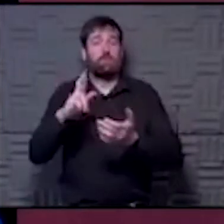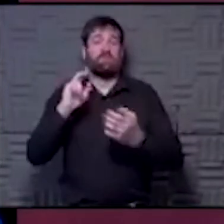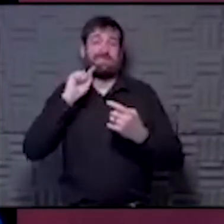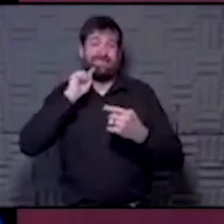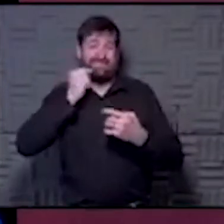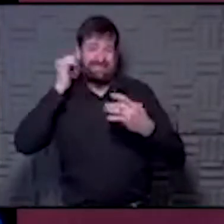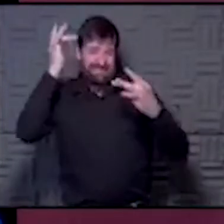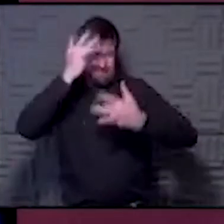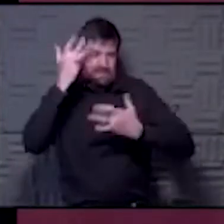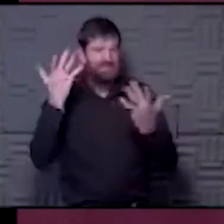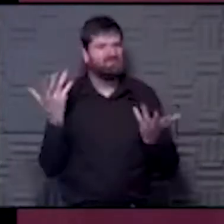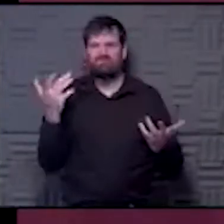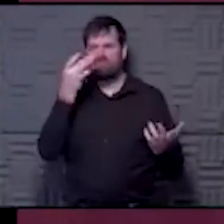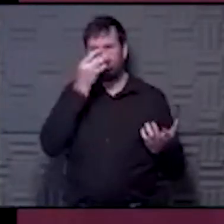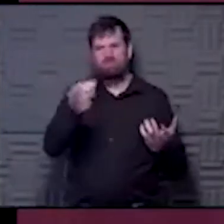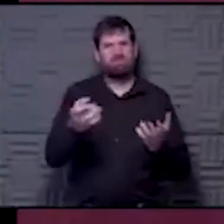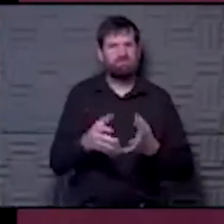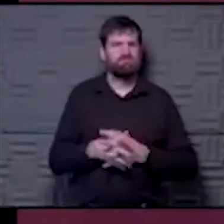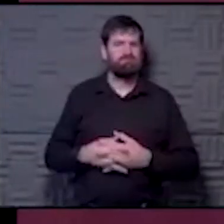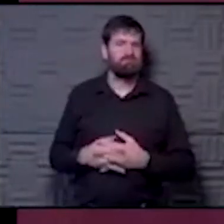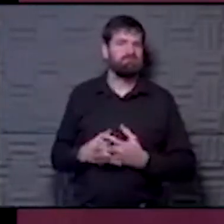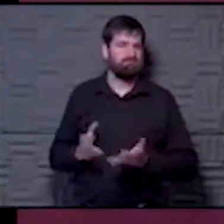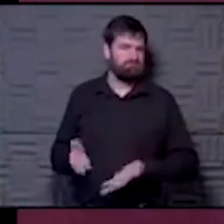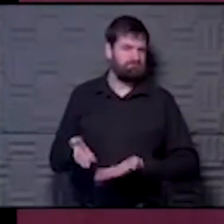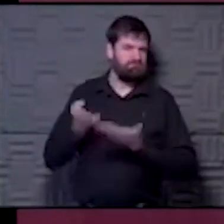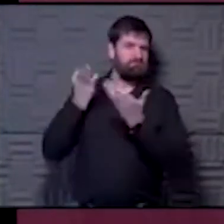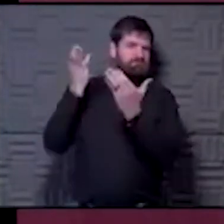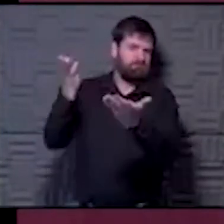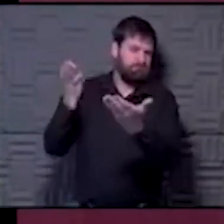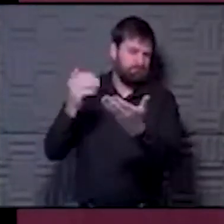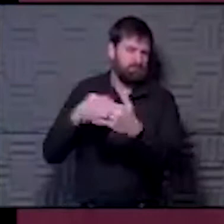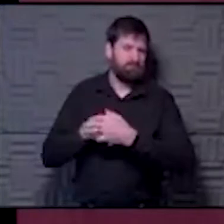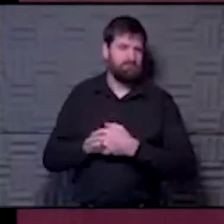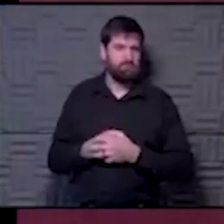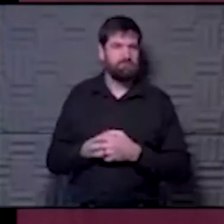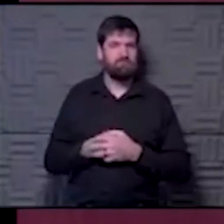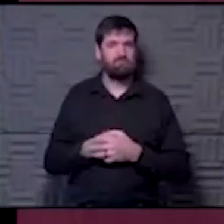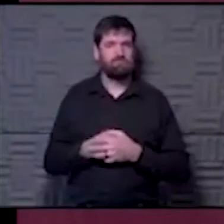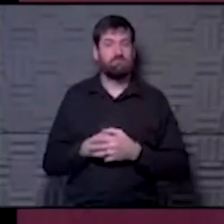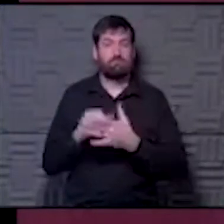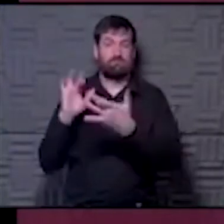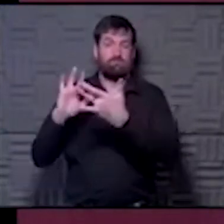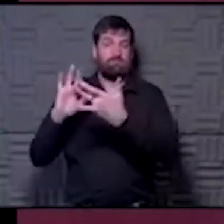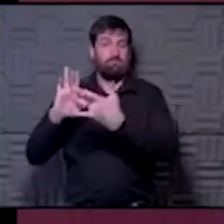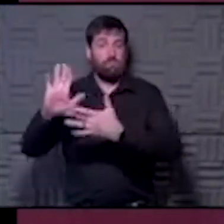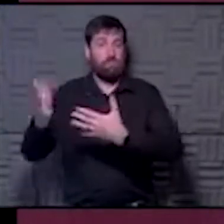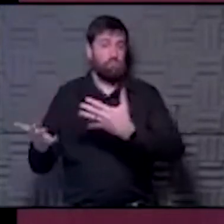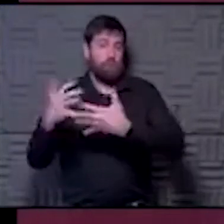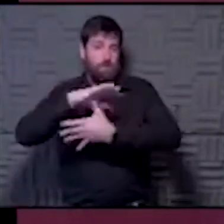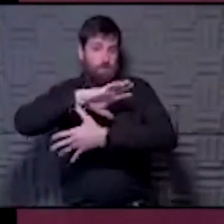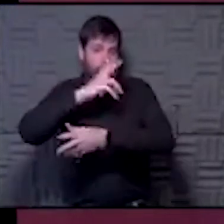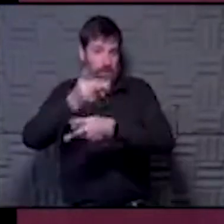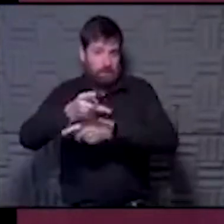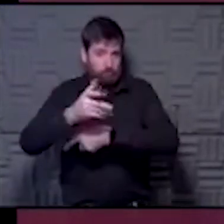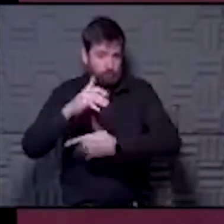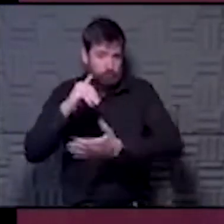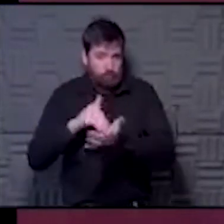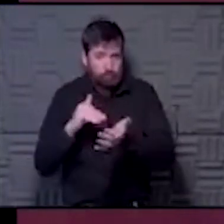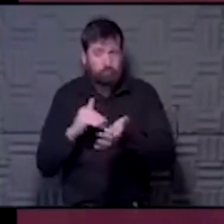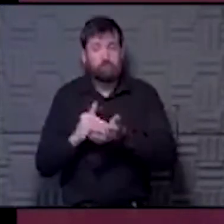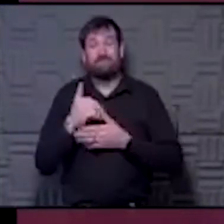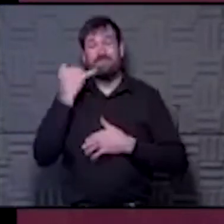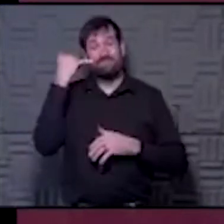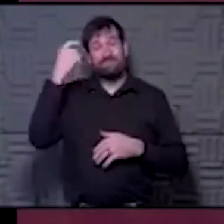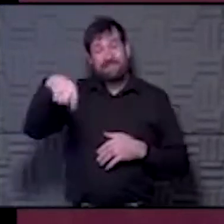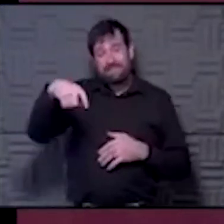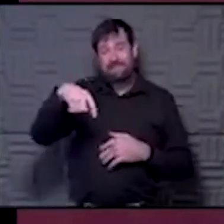mild symptoms, it's kind of funny. I would advise someone like that to be sure you've been in touch with a primary care physician, and where needed,